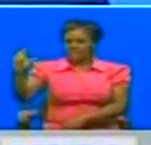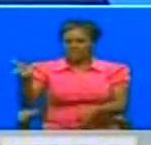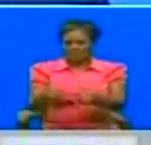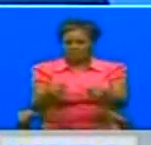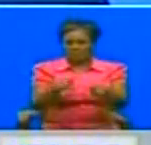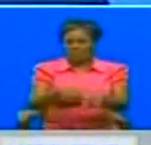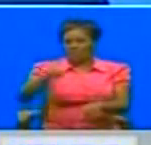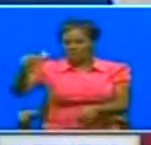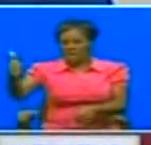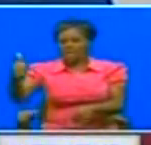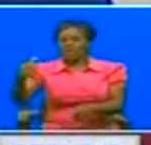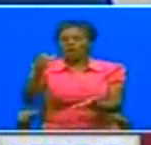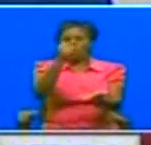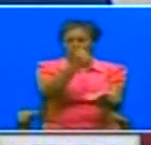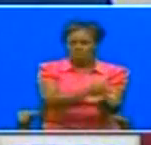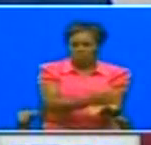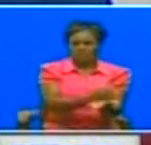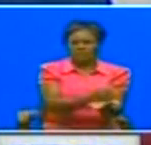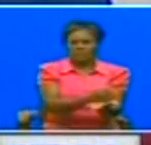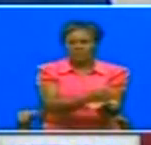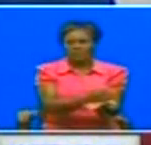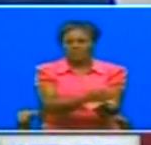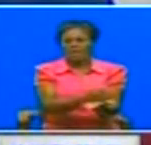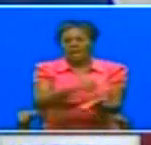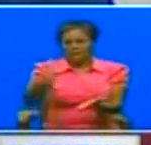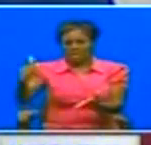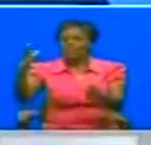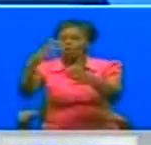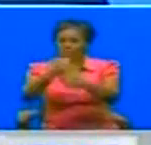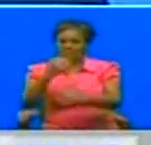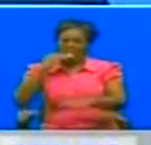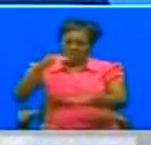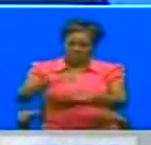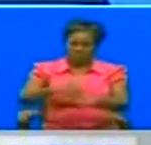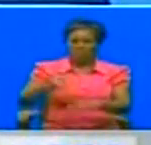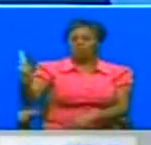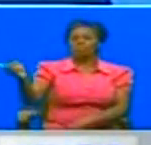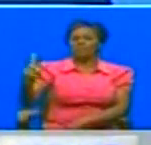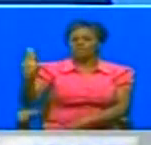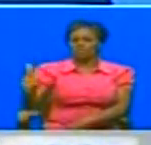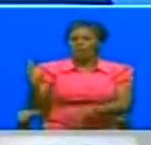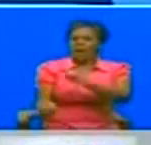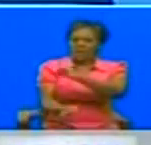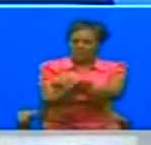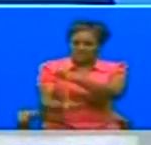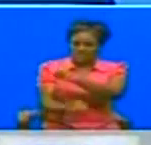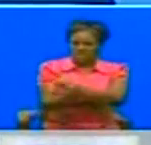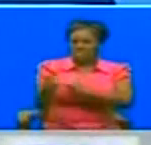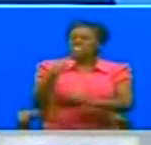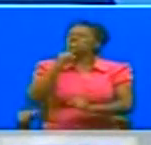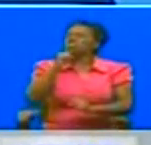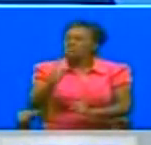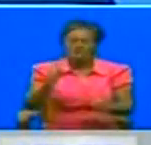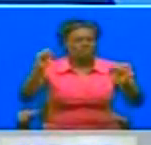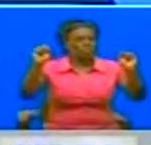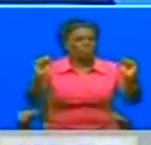of the Ombudsman. Kelin, Nefak, Nyumbani, and other organizations wrote to the president advising him that it is not